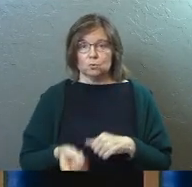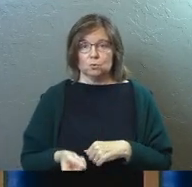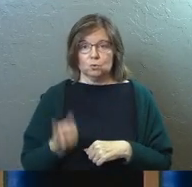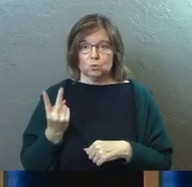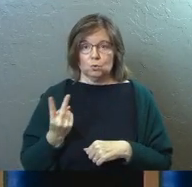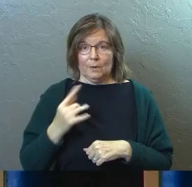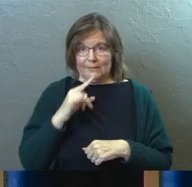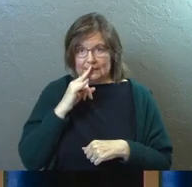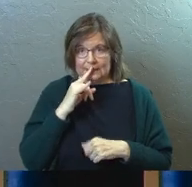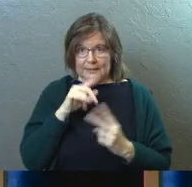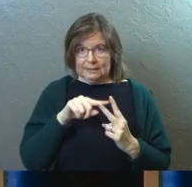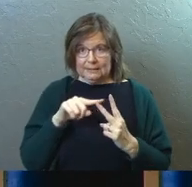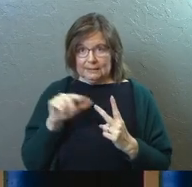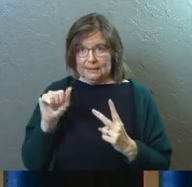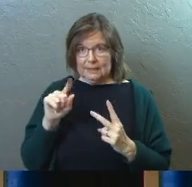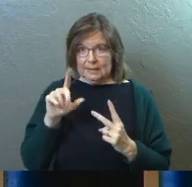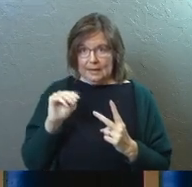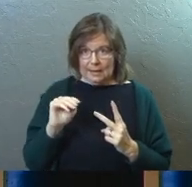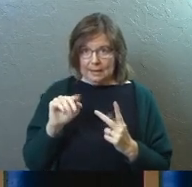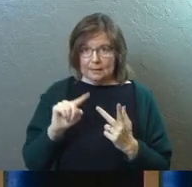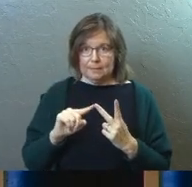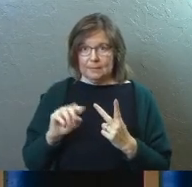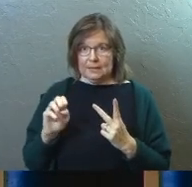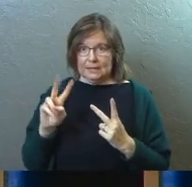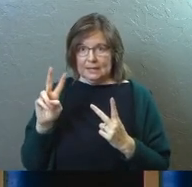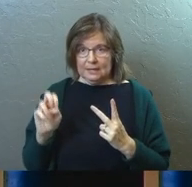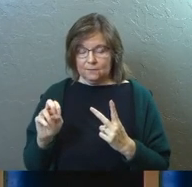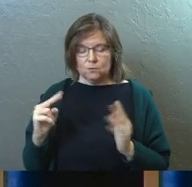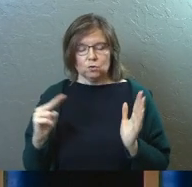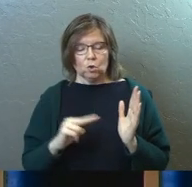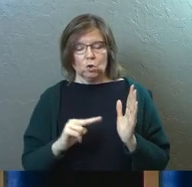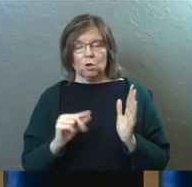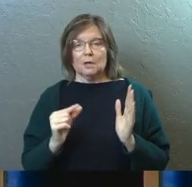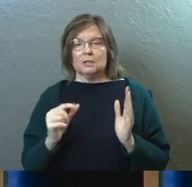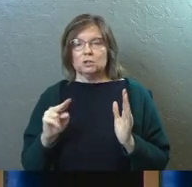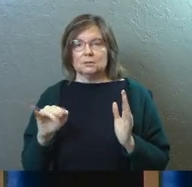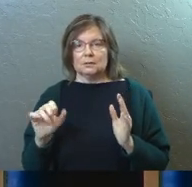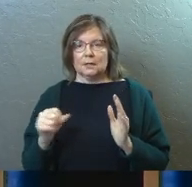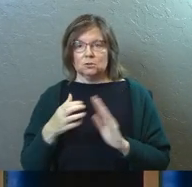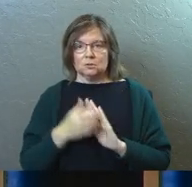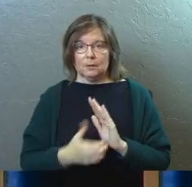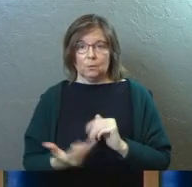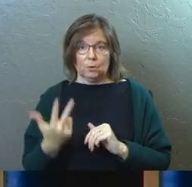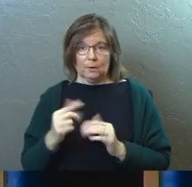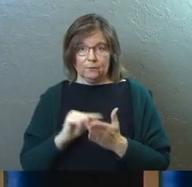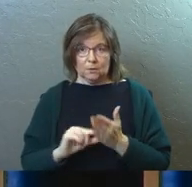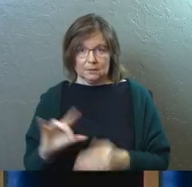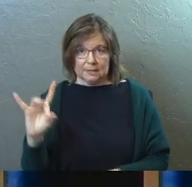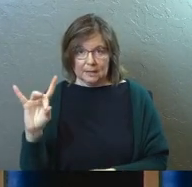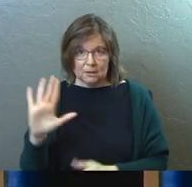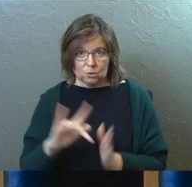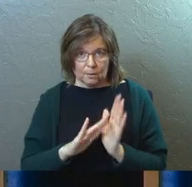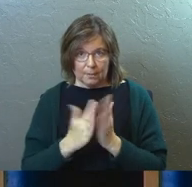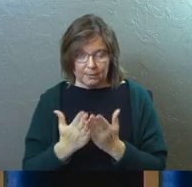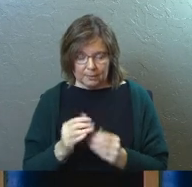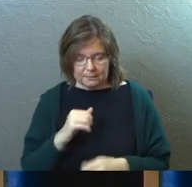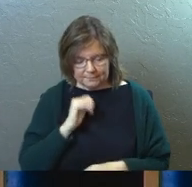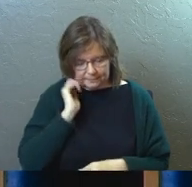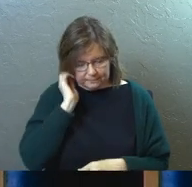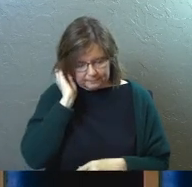two of his kids, Adam and Eve. Go to Genesis chapter 3. Genesis chapter 3, verse 8 in your